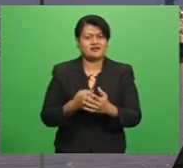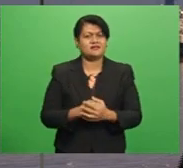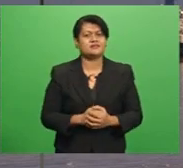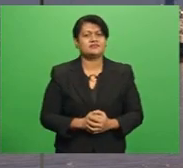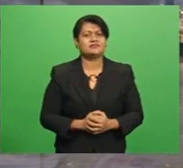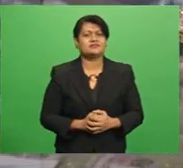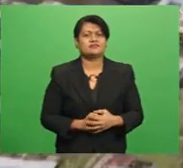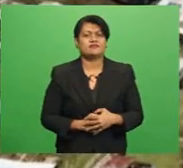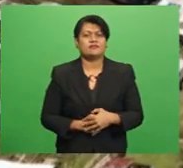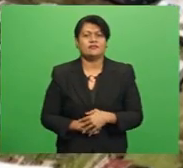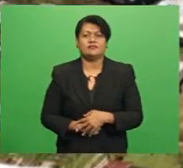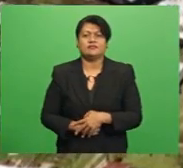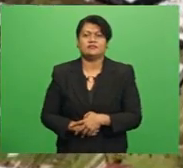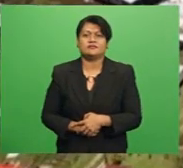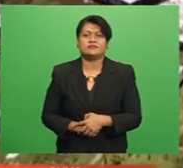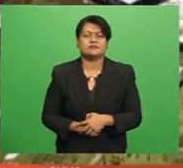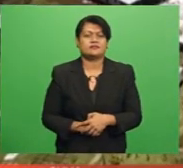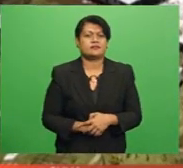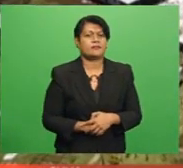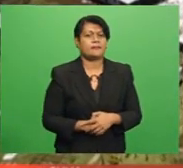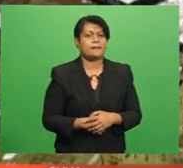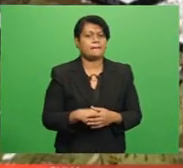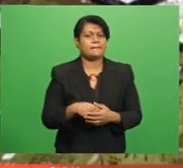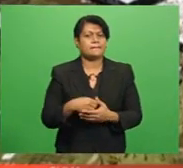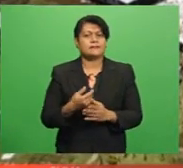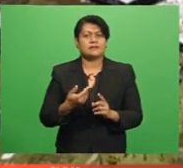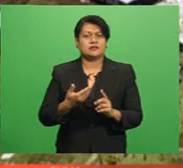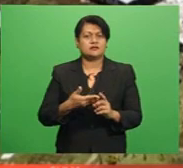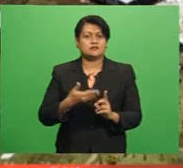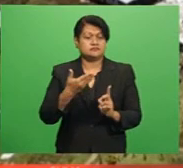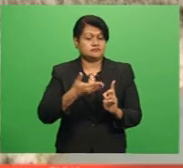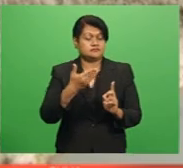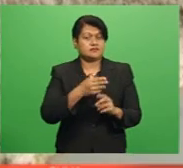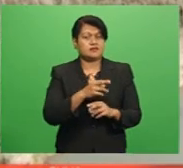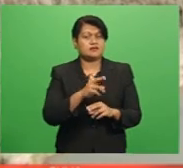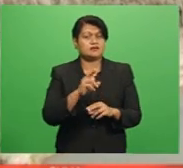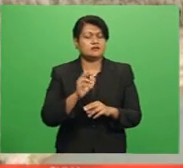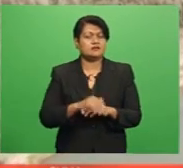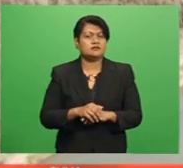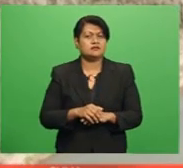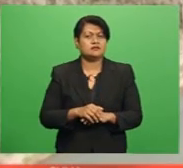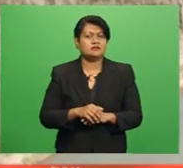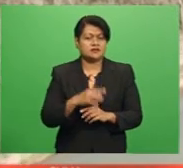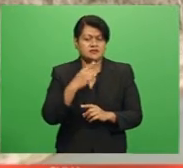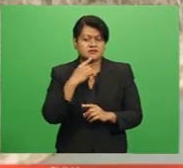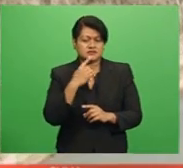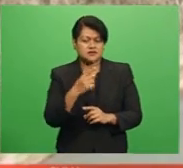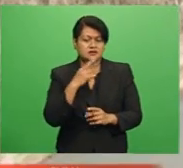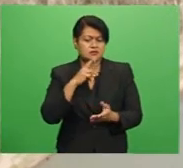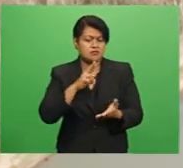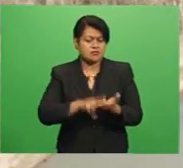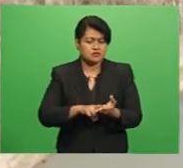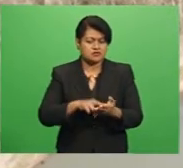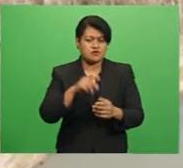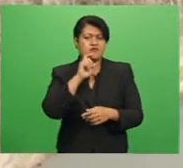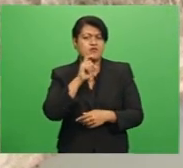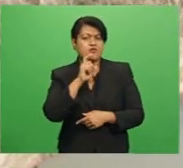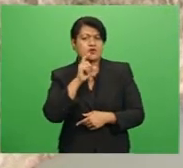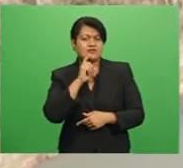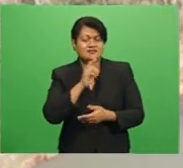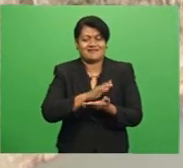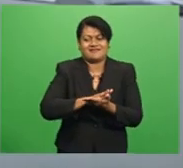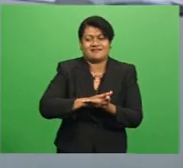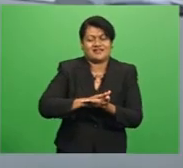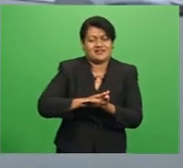reports. The Acting Divisional Medical Officer North says reports of water and hygiene-related diseases have all been